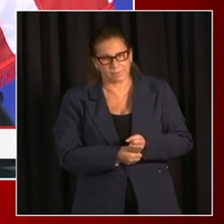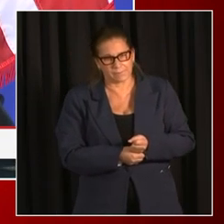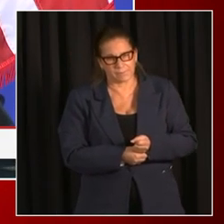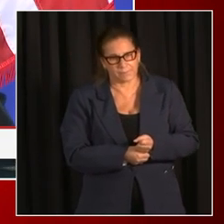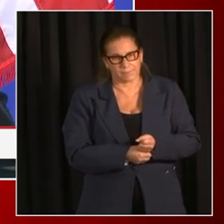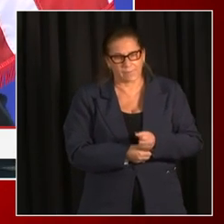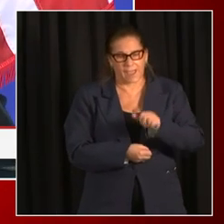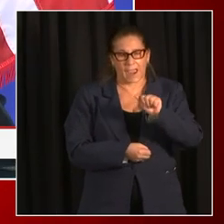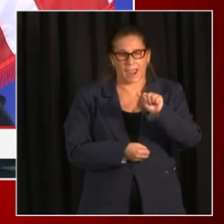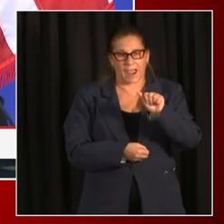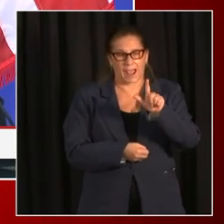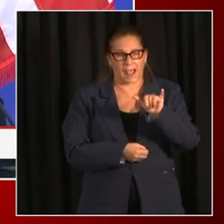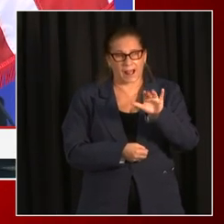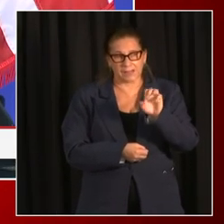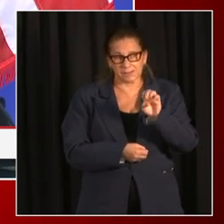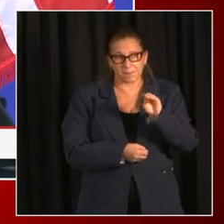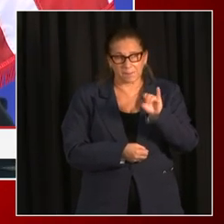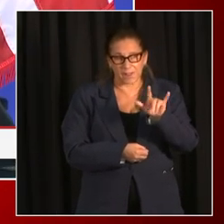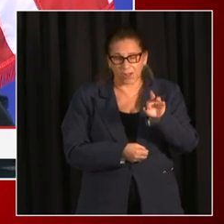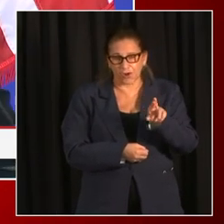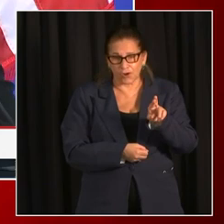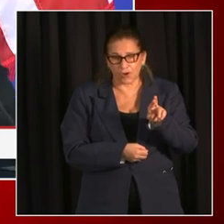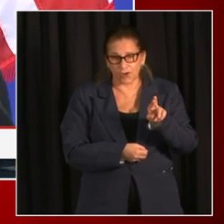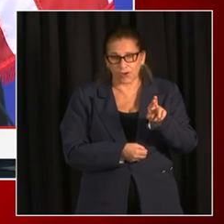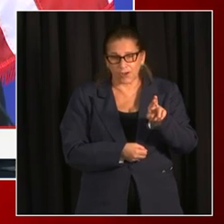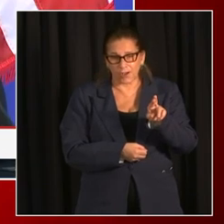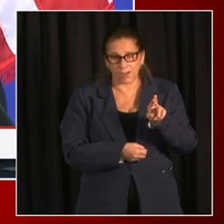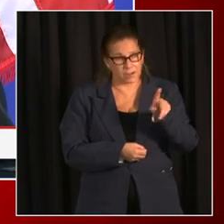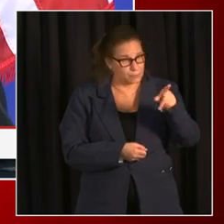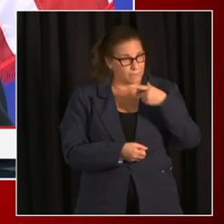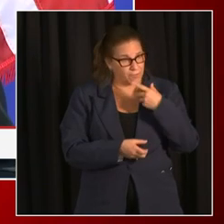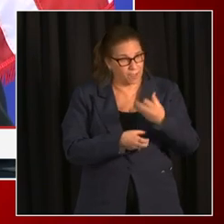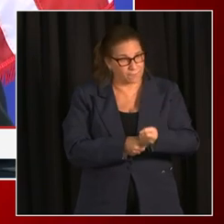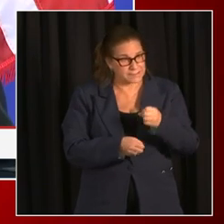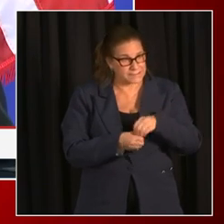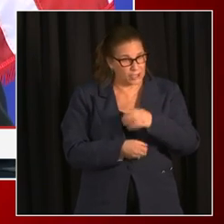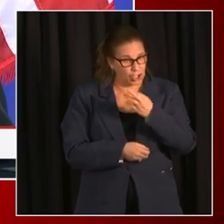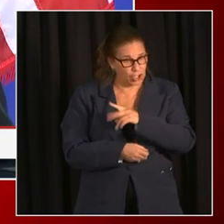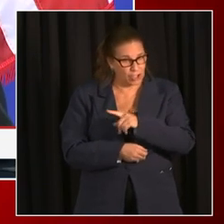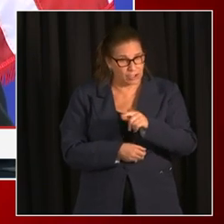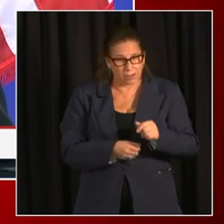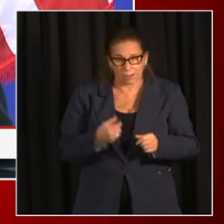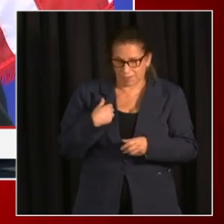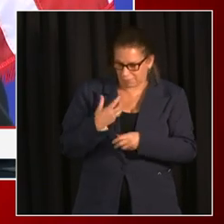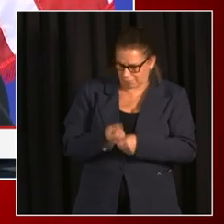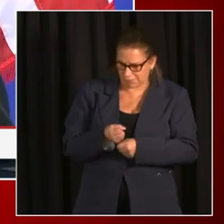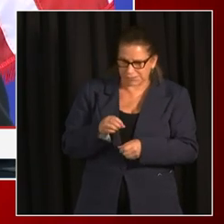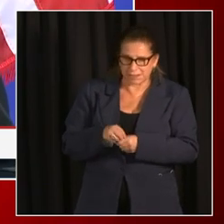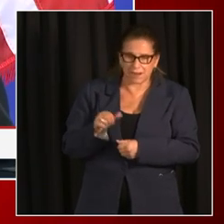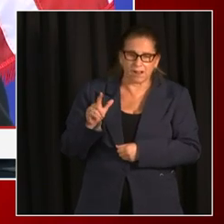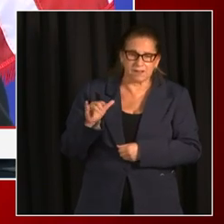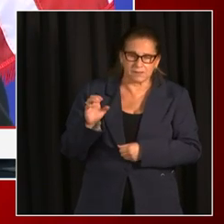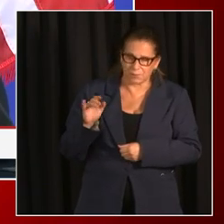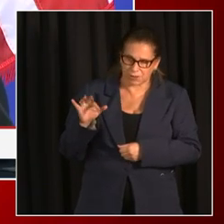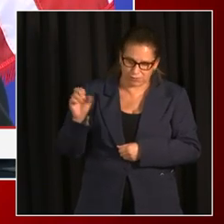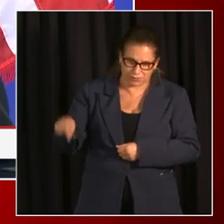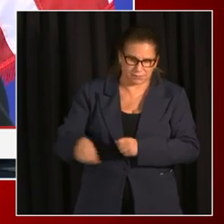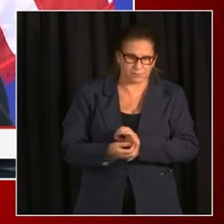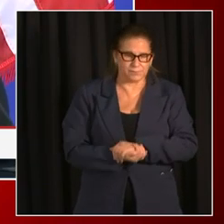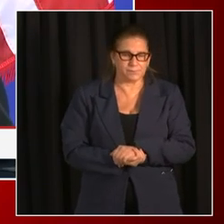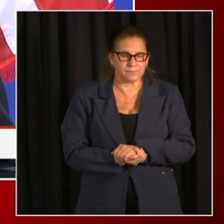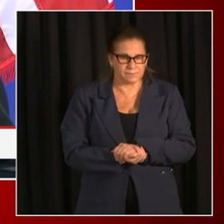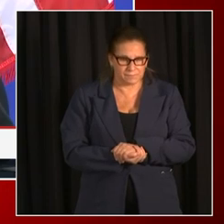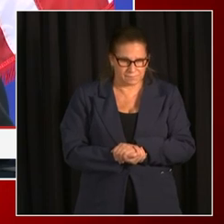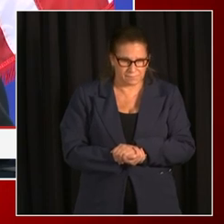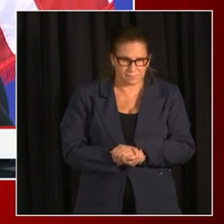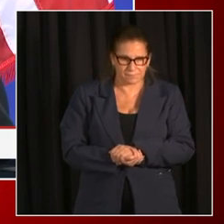We have the team in place that is going to be in place for this election, for sure. And I think that